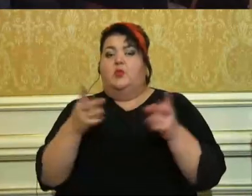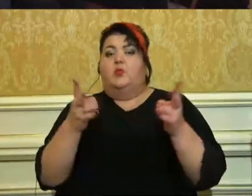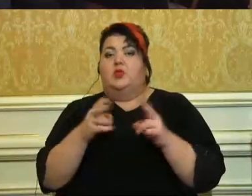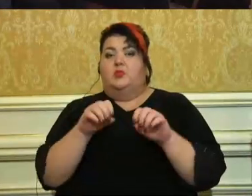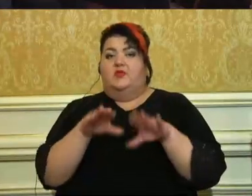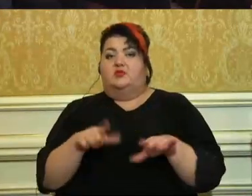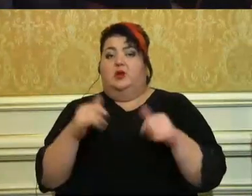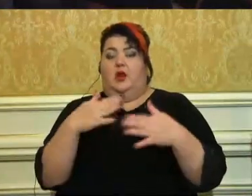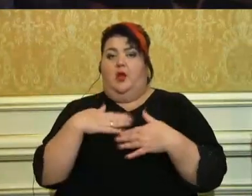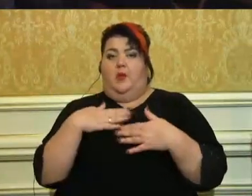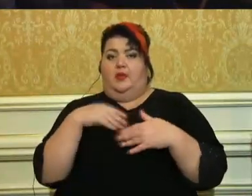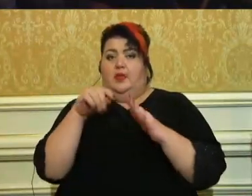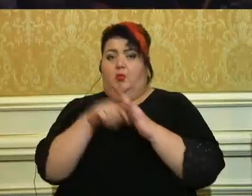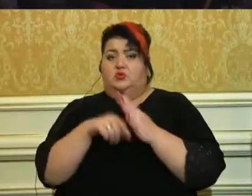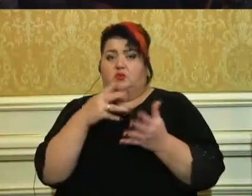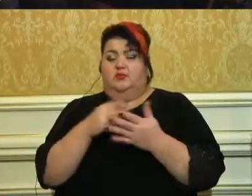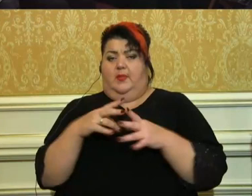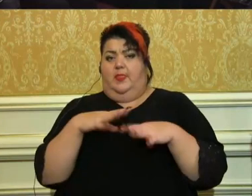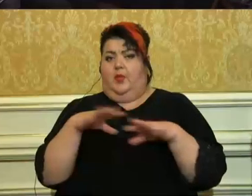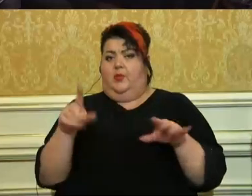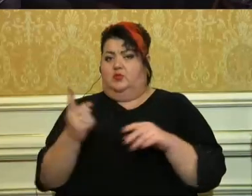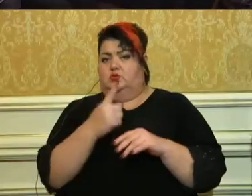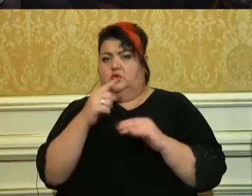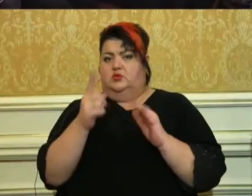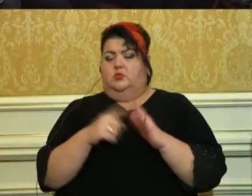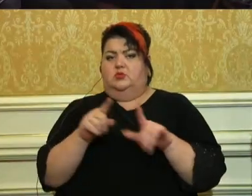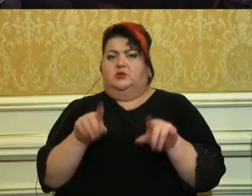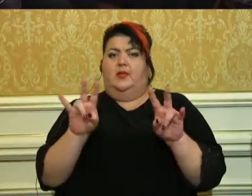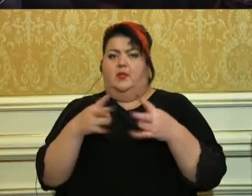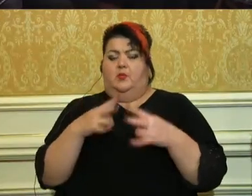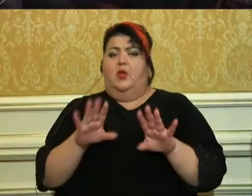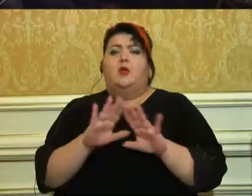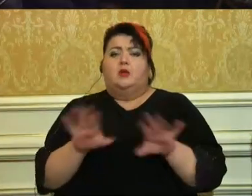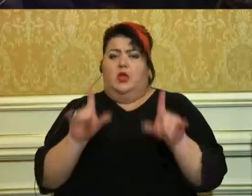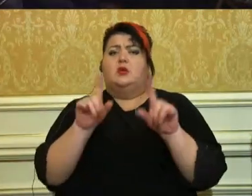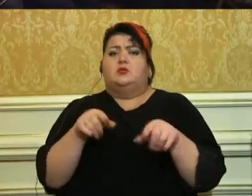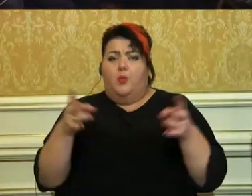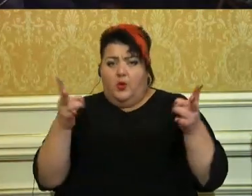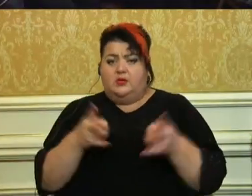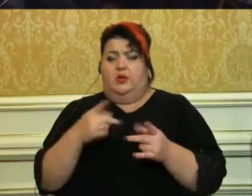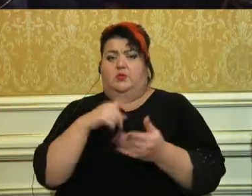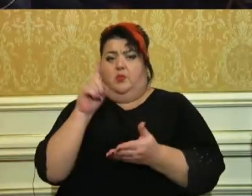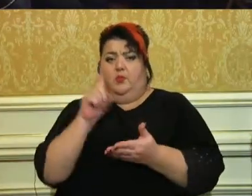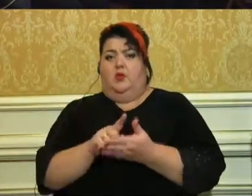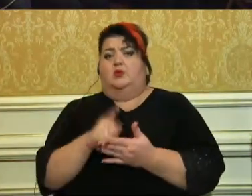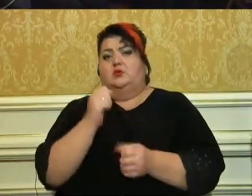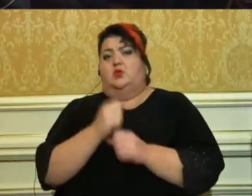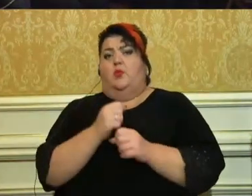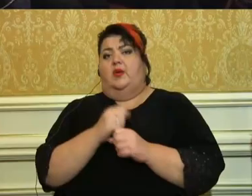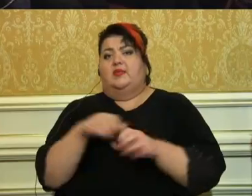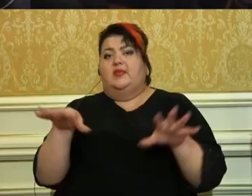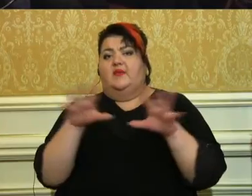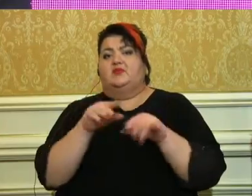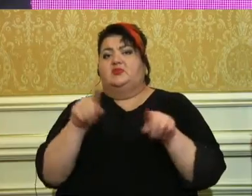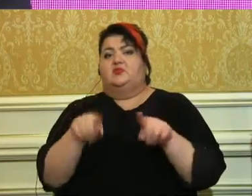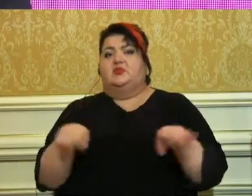questions that need salvation, and it wasn't the question, the matter for me. I totally understood that it is